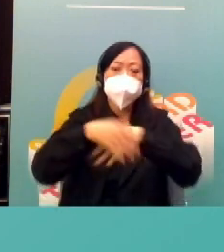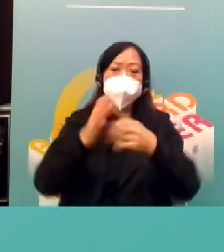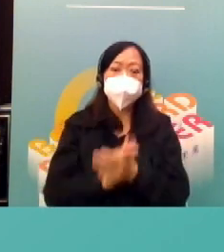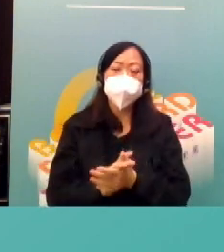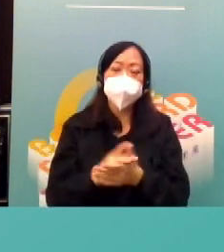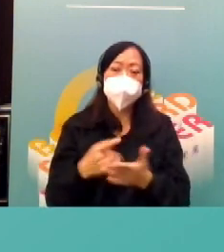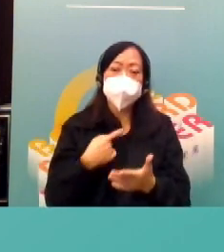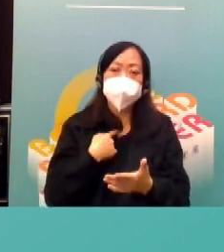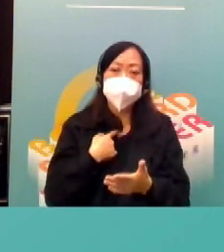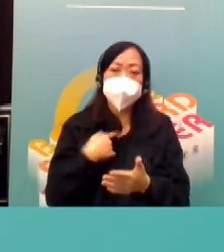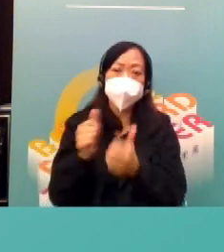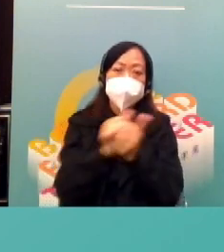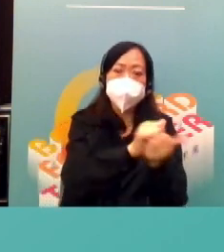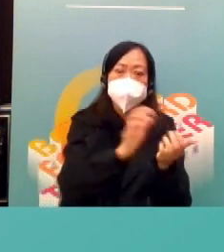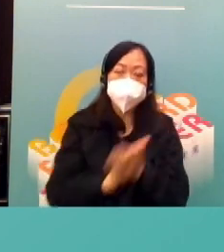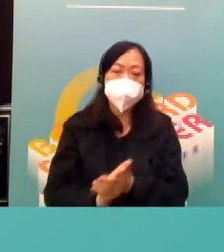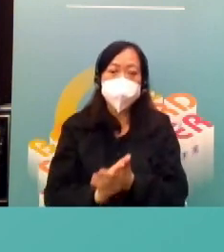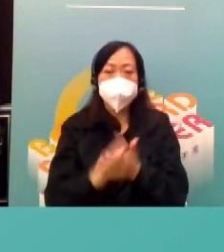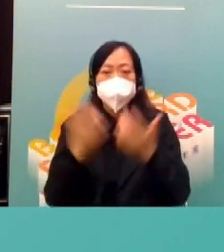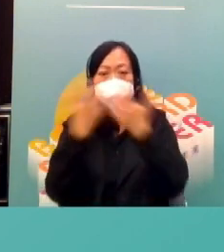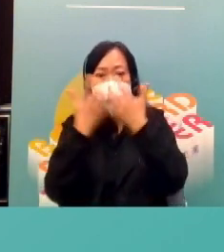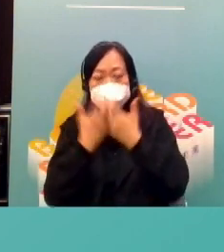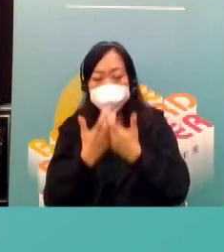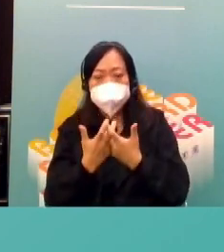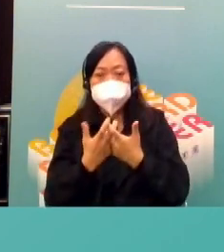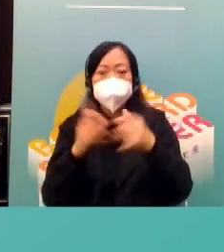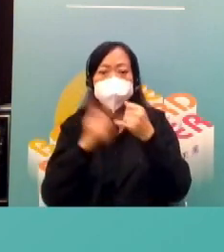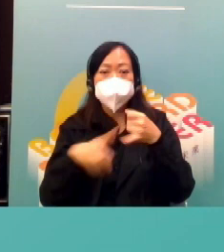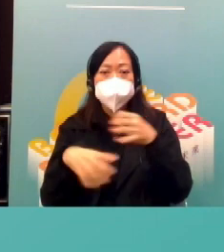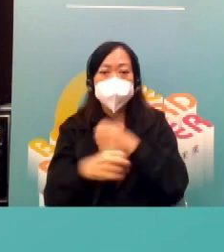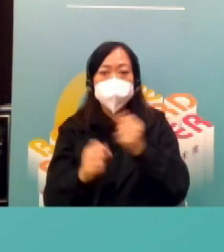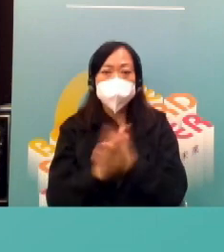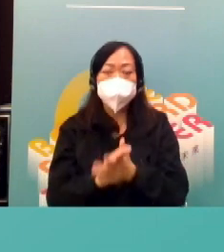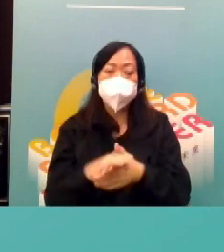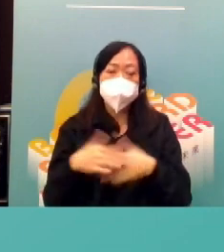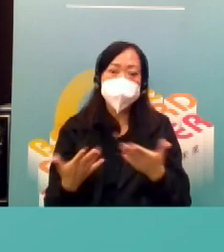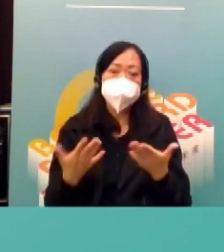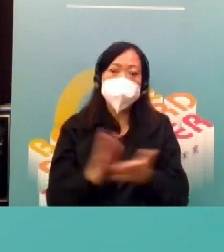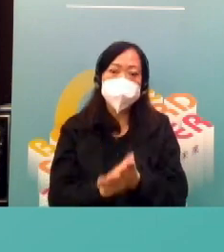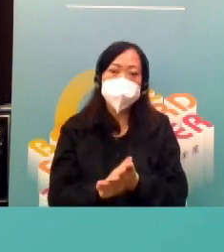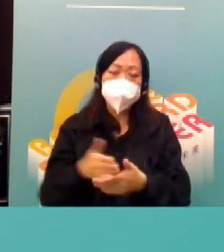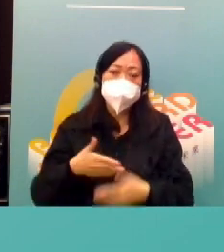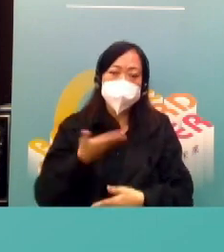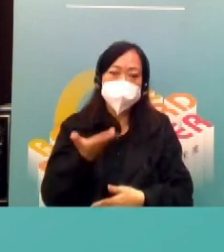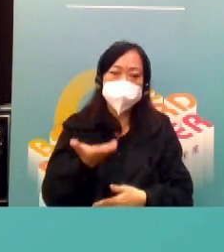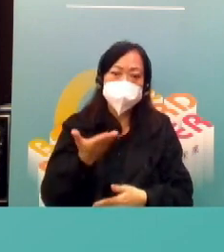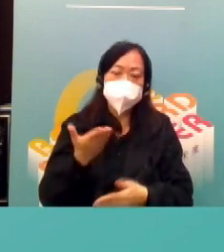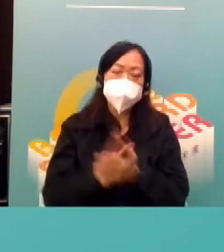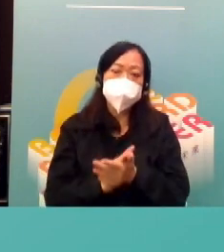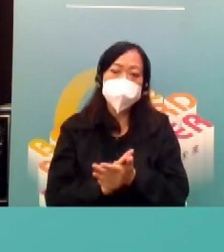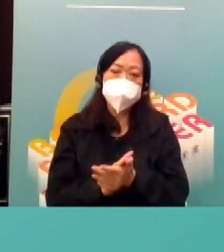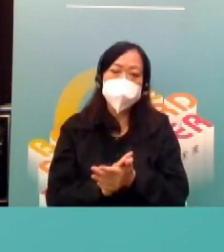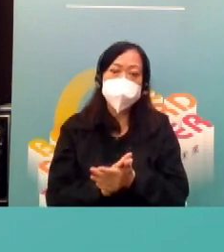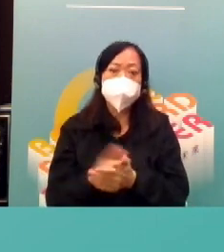because that's how payments are then actually structured and paid out. So setting the right outcome metrics is